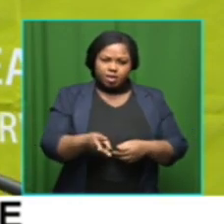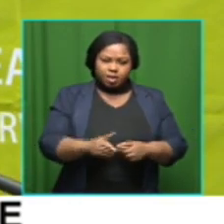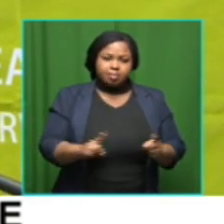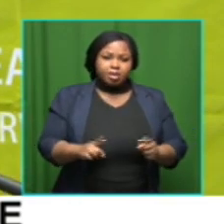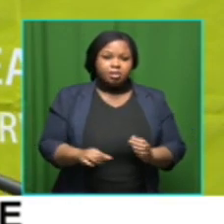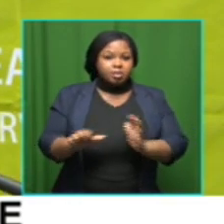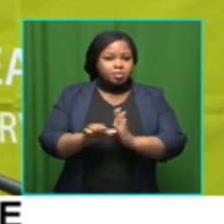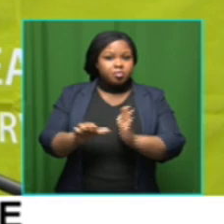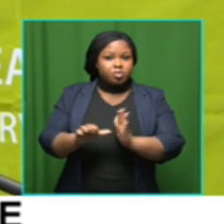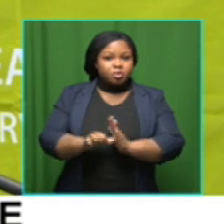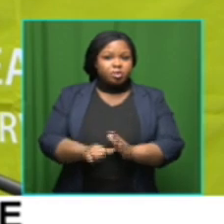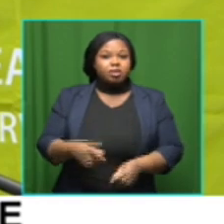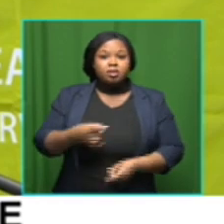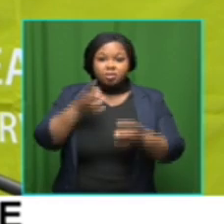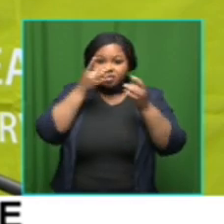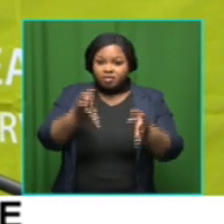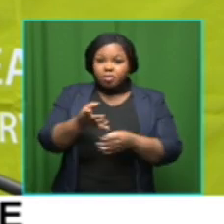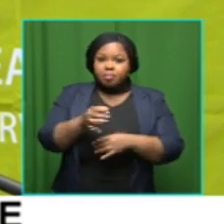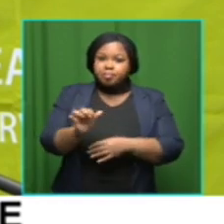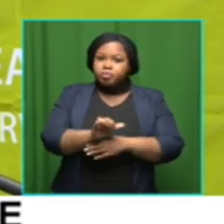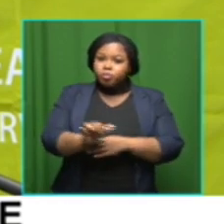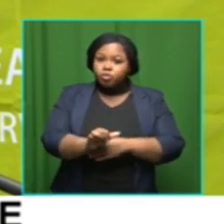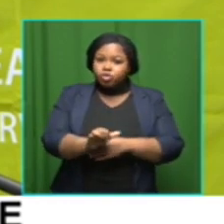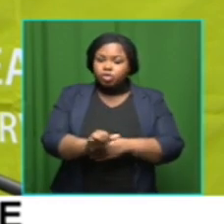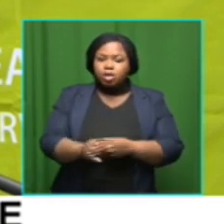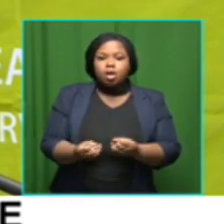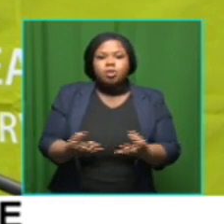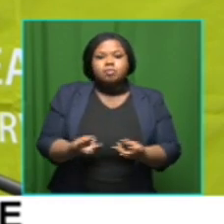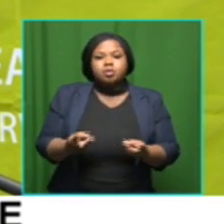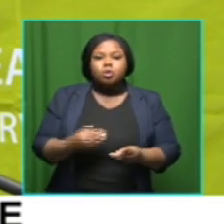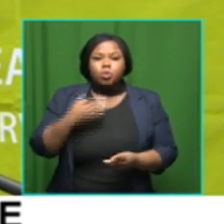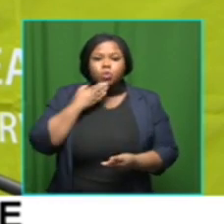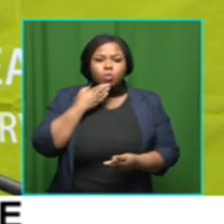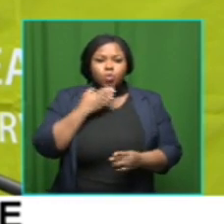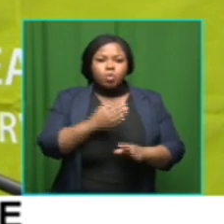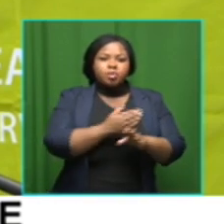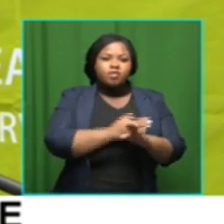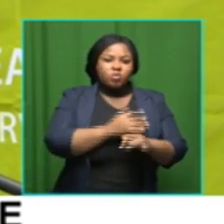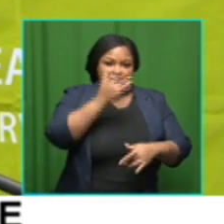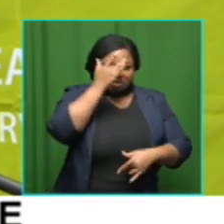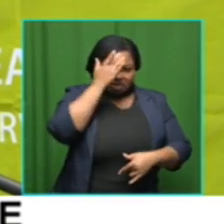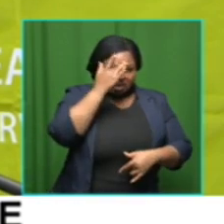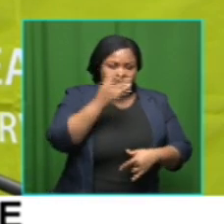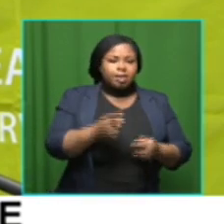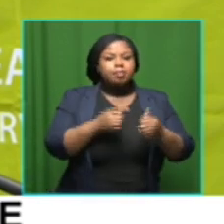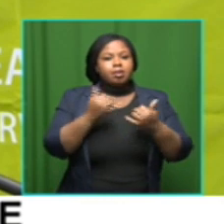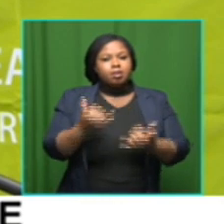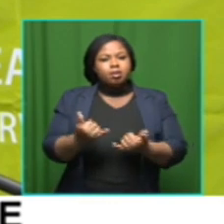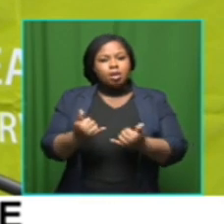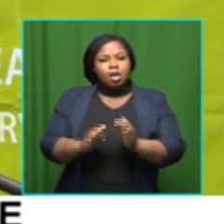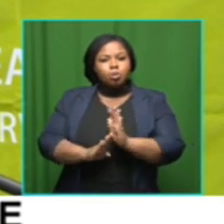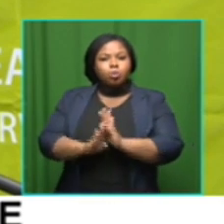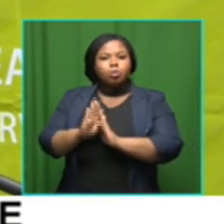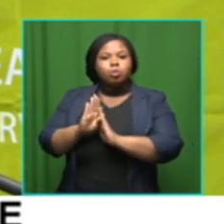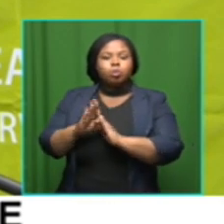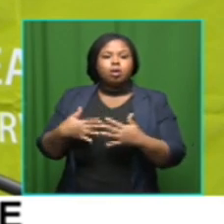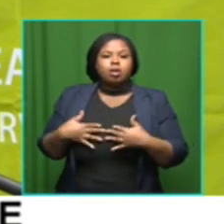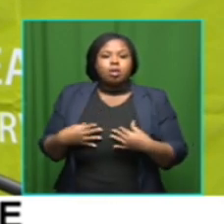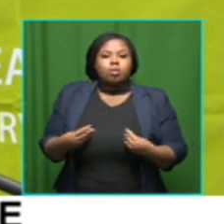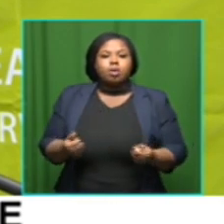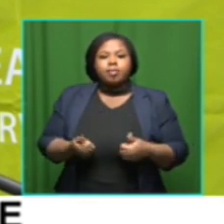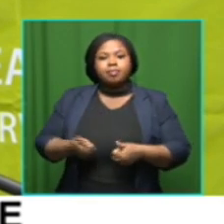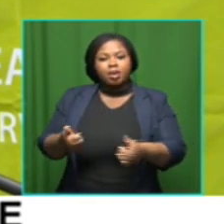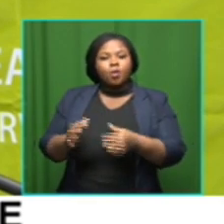major numbers that we need to talk about, which is the majority of the patients, is the recovery, ones that have walked home and who